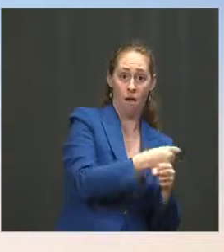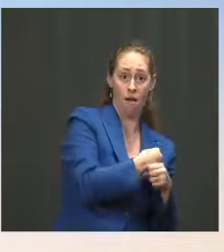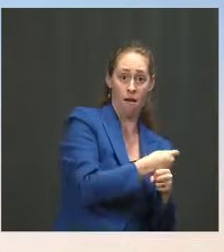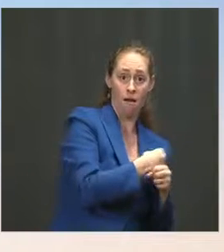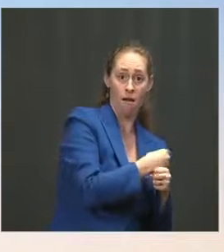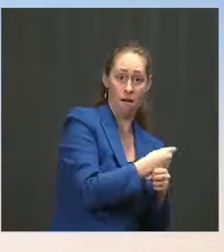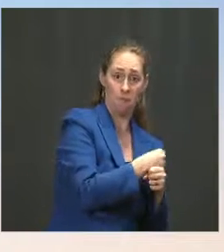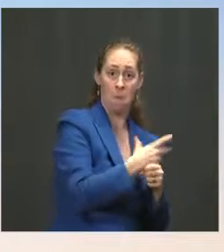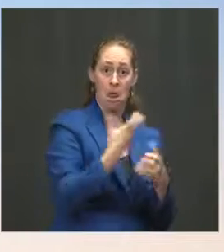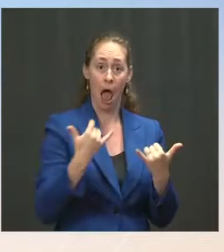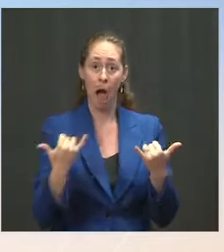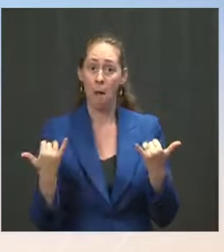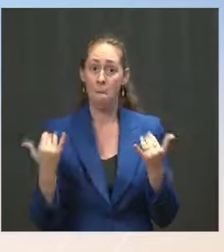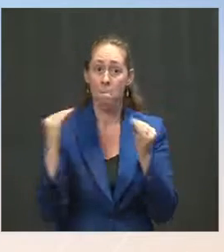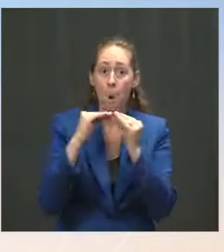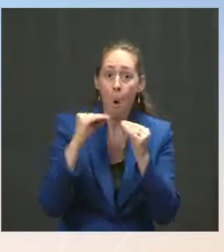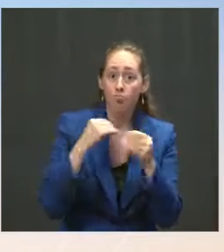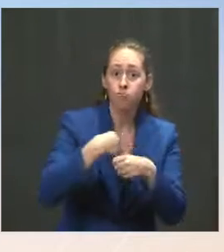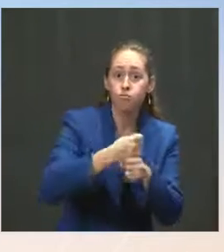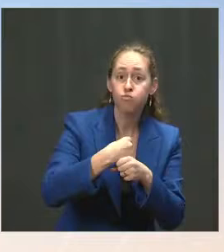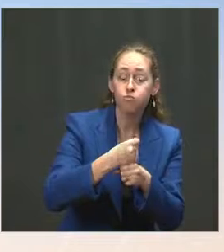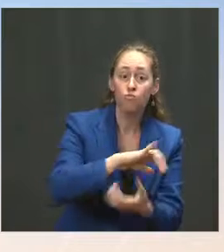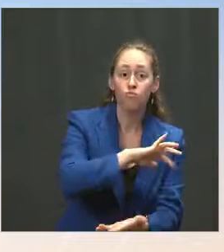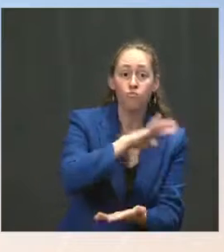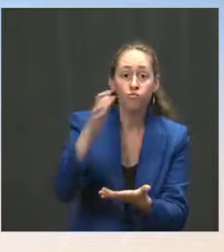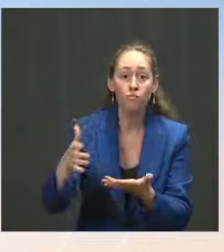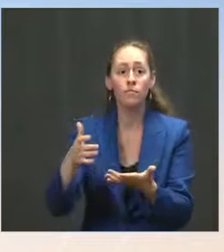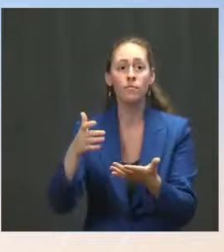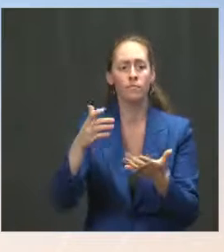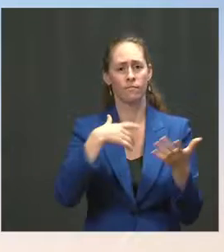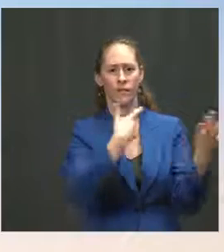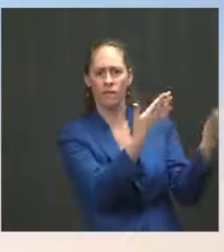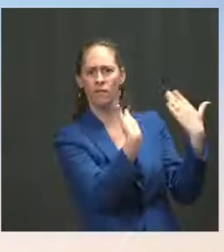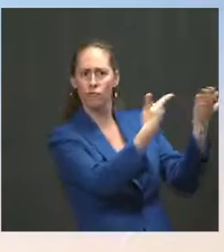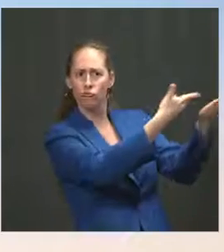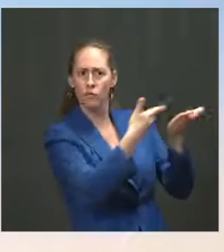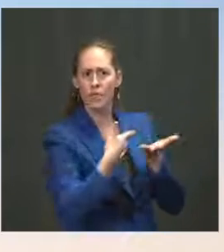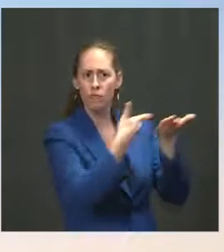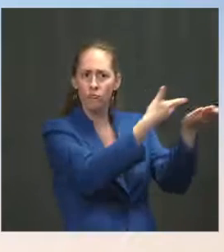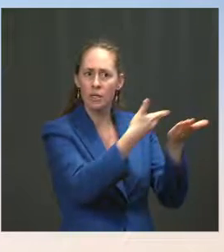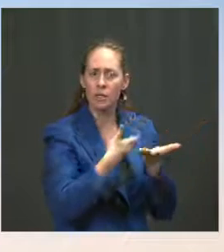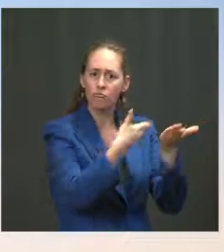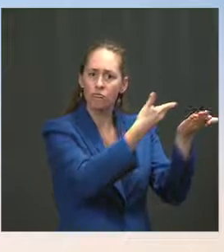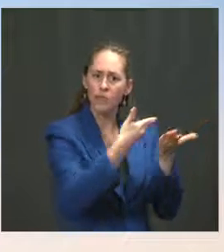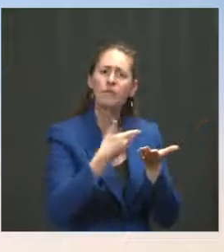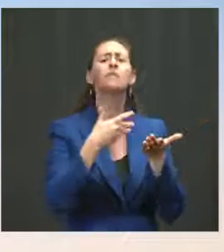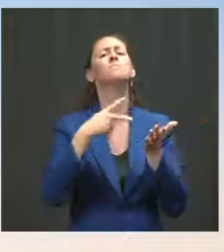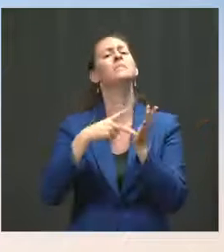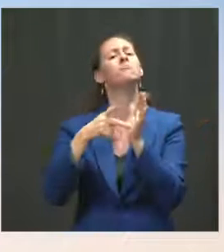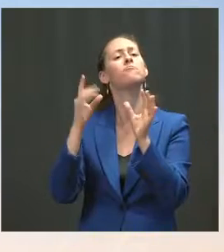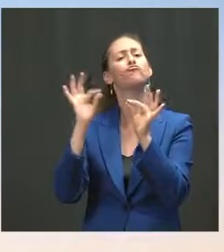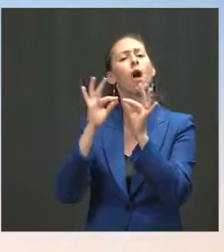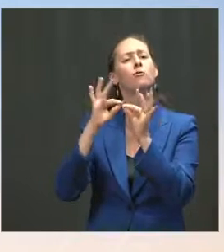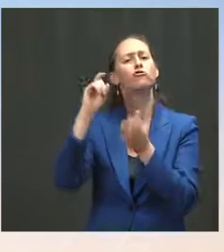that available to help address the price of gas. We also are talking, though, most importantly,